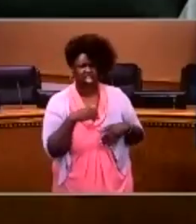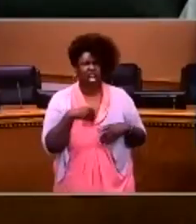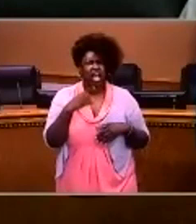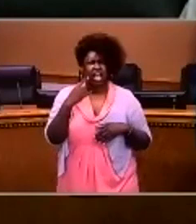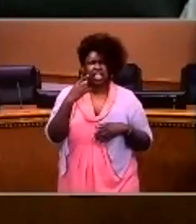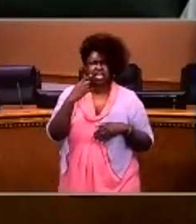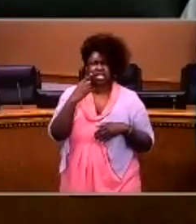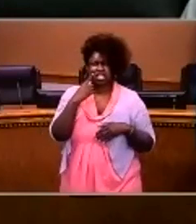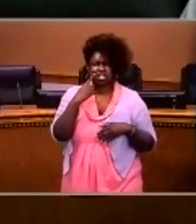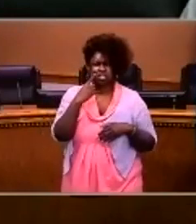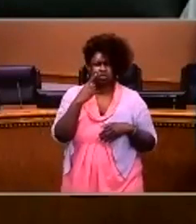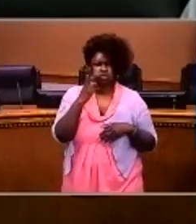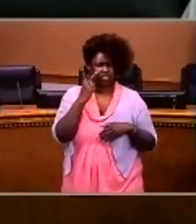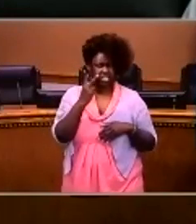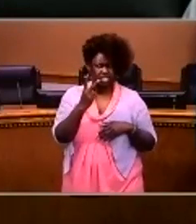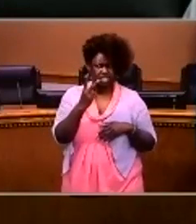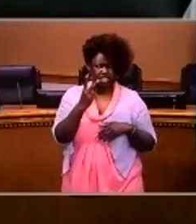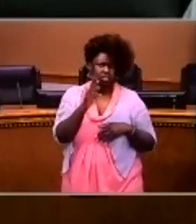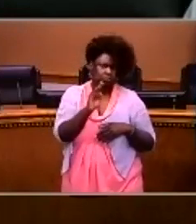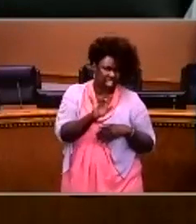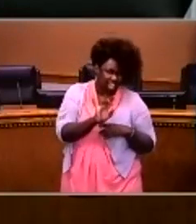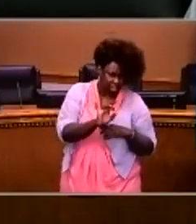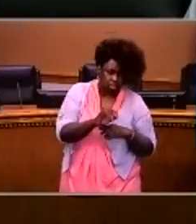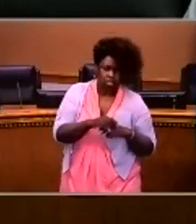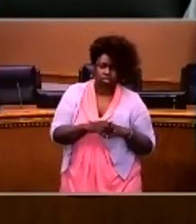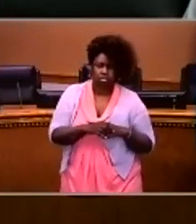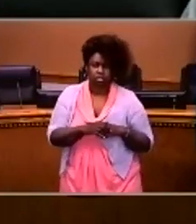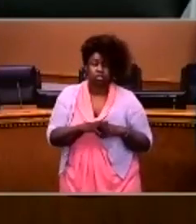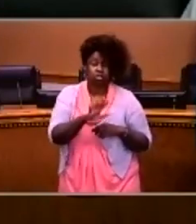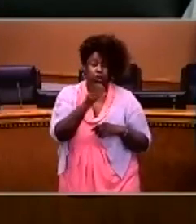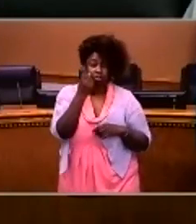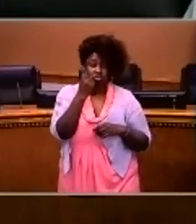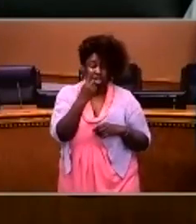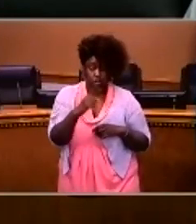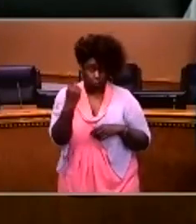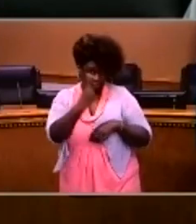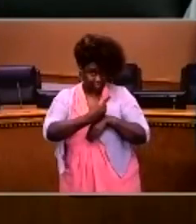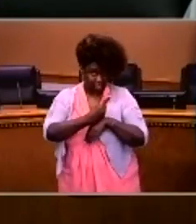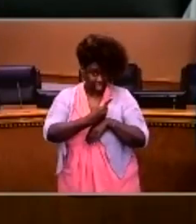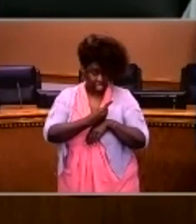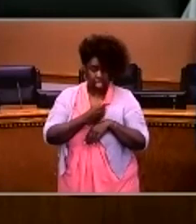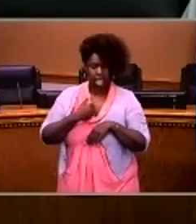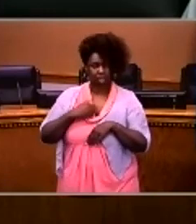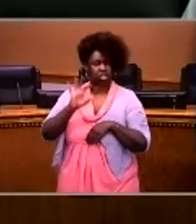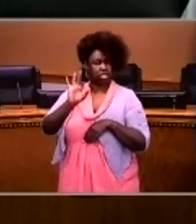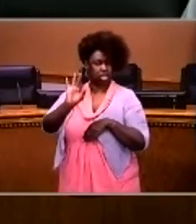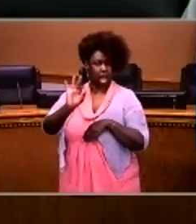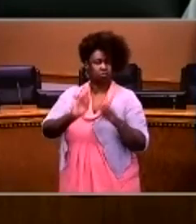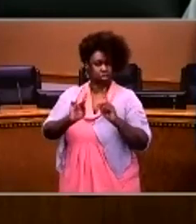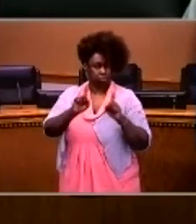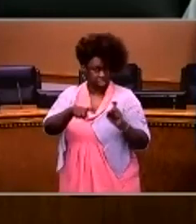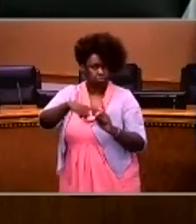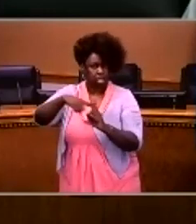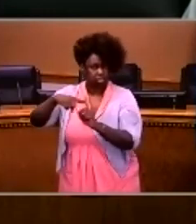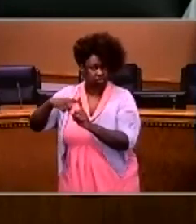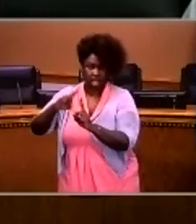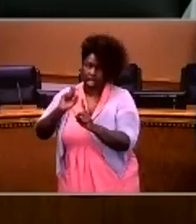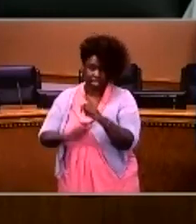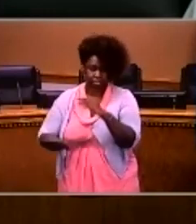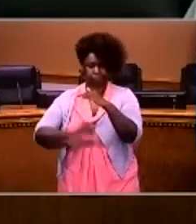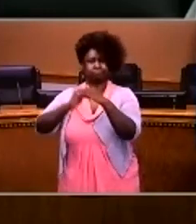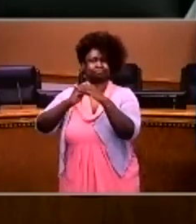that's within, again, we've seen a range that 9 is the highest we've seen in the whole 60 days. Excluding that as